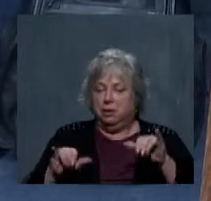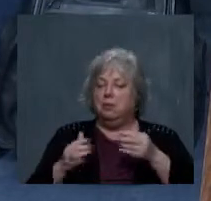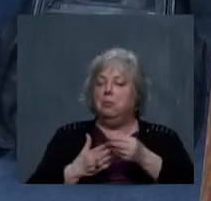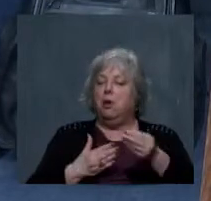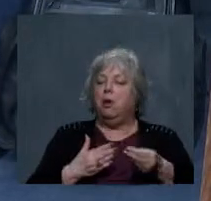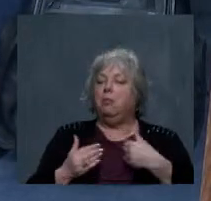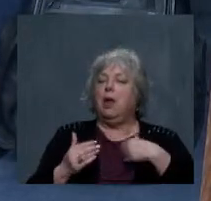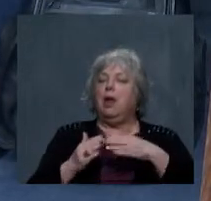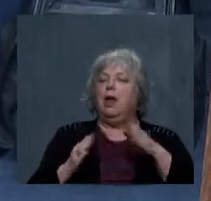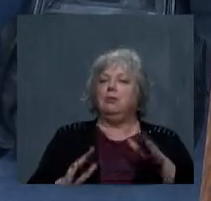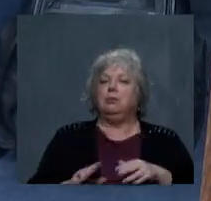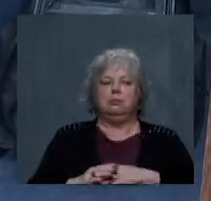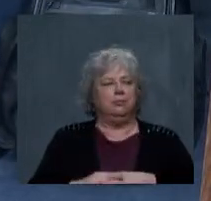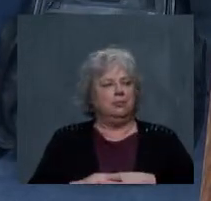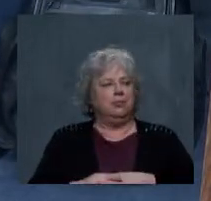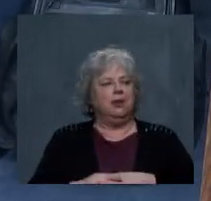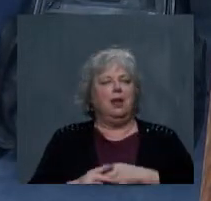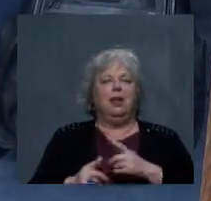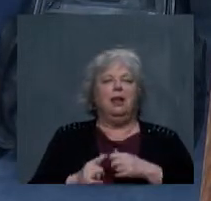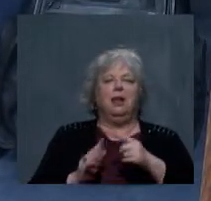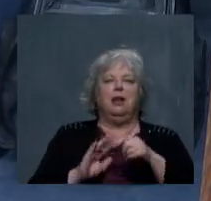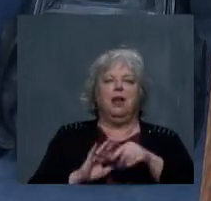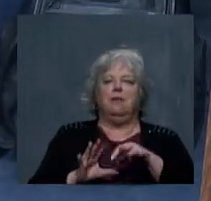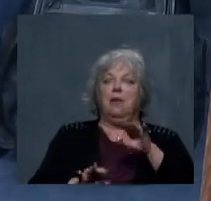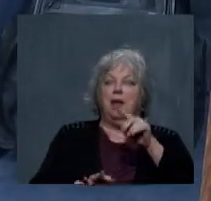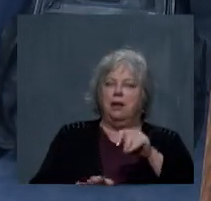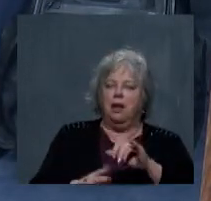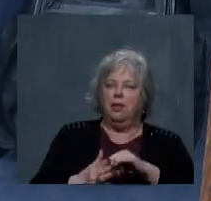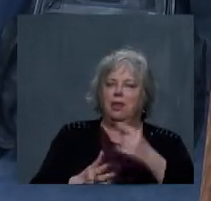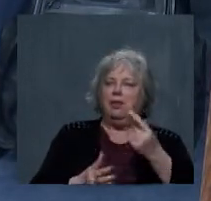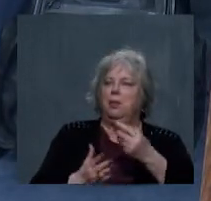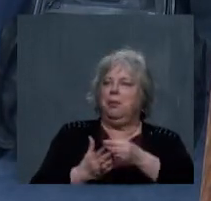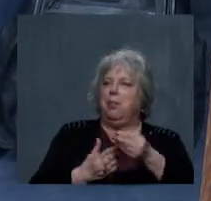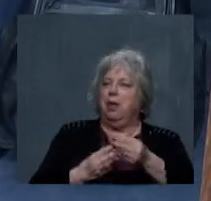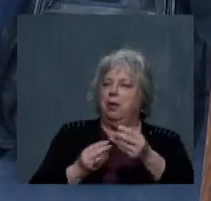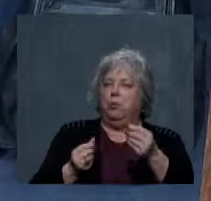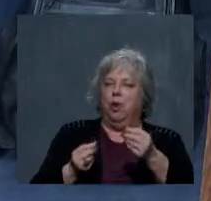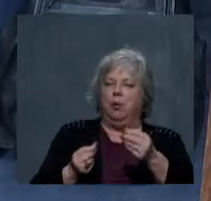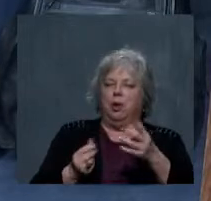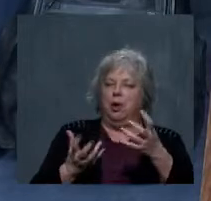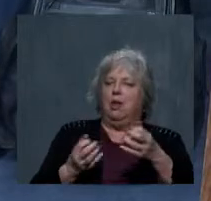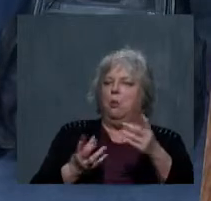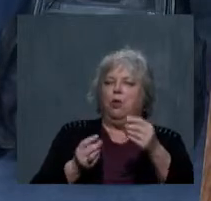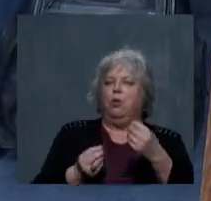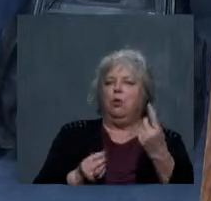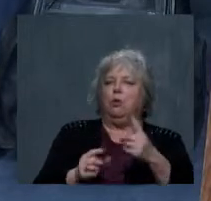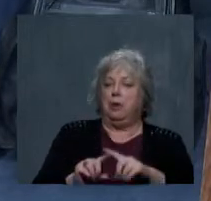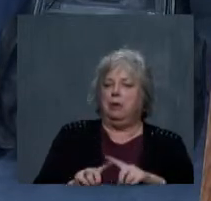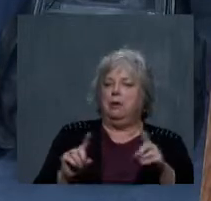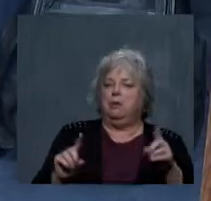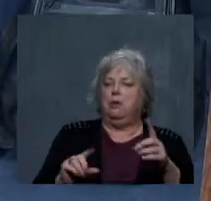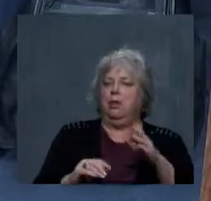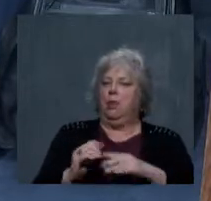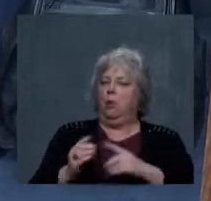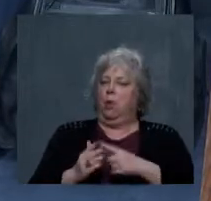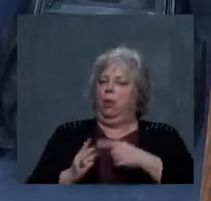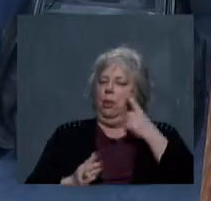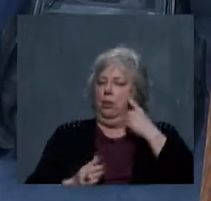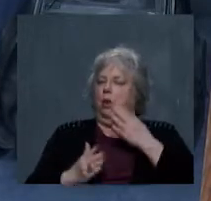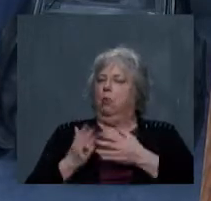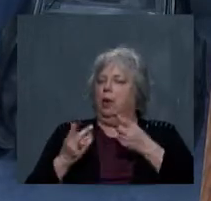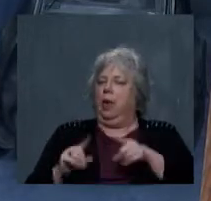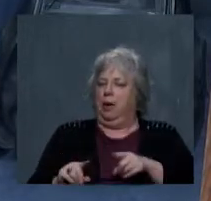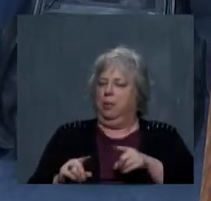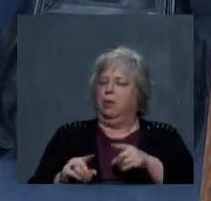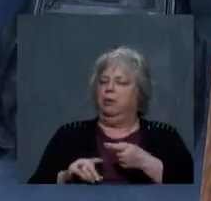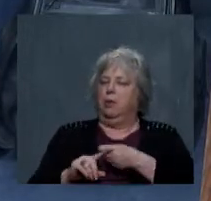house. Then they find out that somebody buys some property and they want to do something different than what they thought was going to be